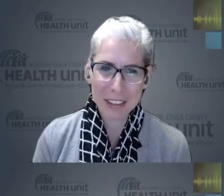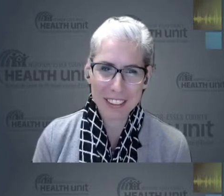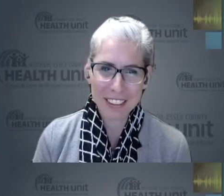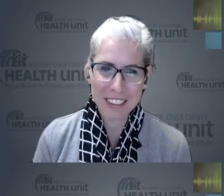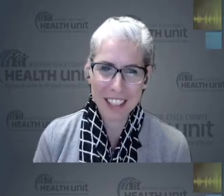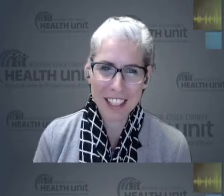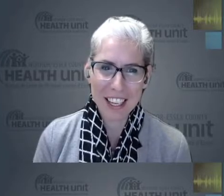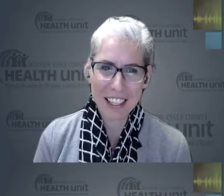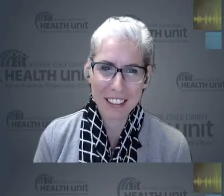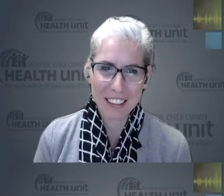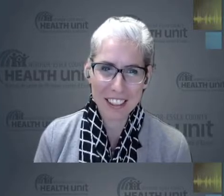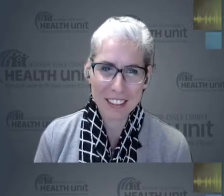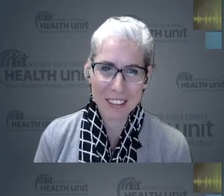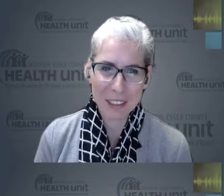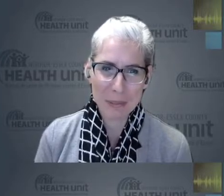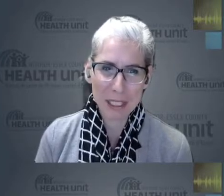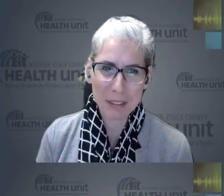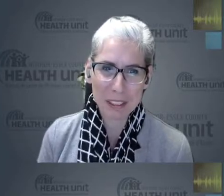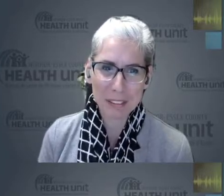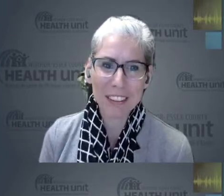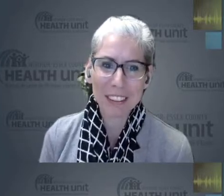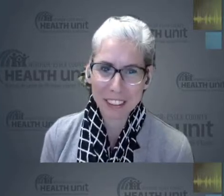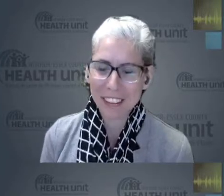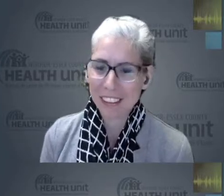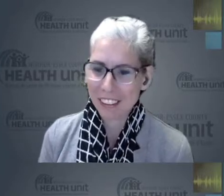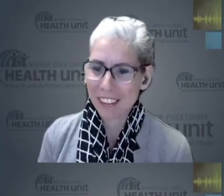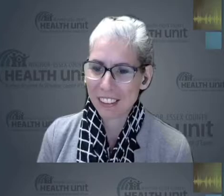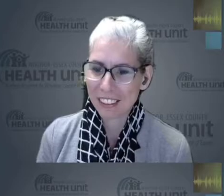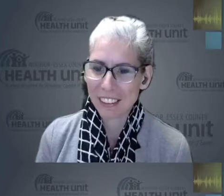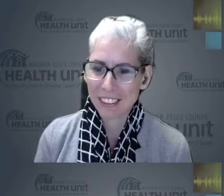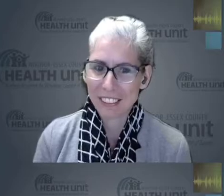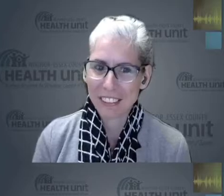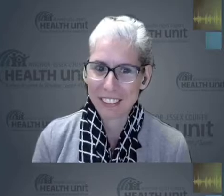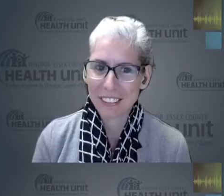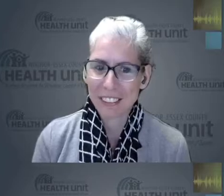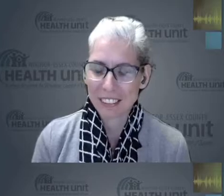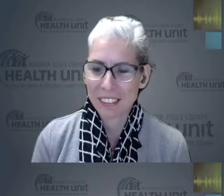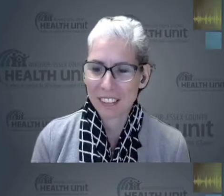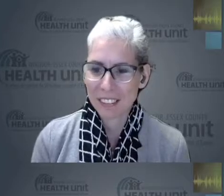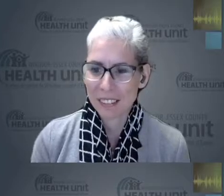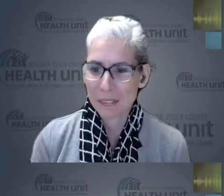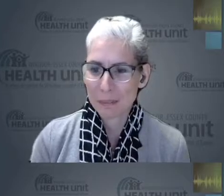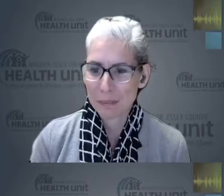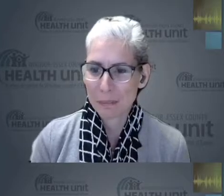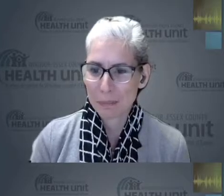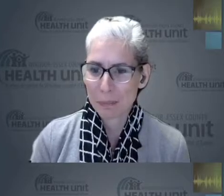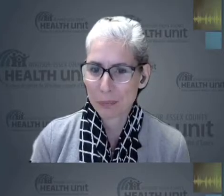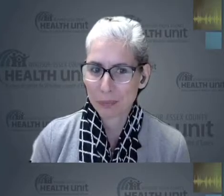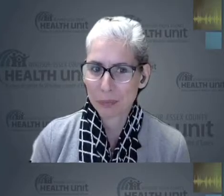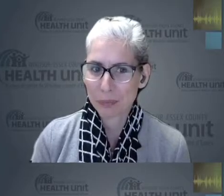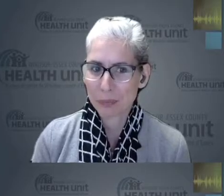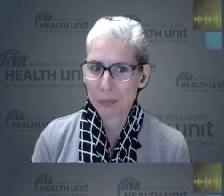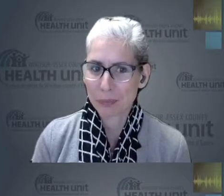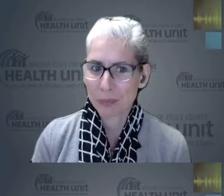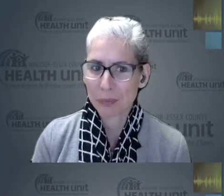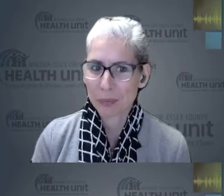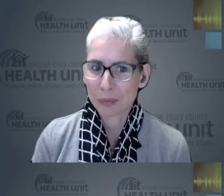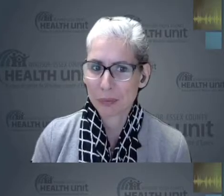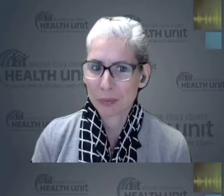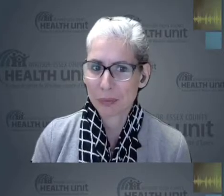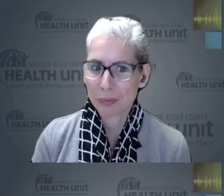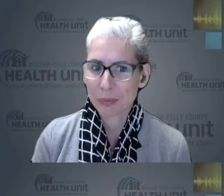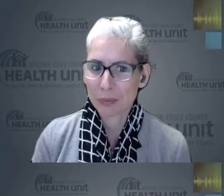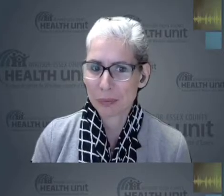200,000, 188, I think, last I looked. Approximately, yeah. So we have 60% of our children 5 to 11 who haven't received a first